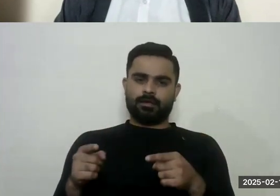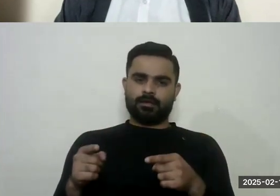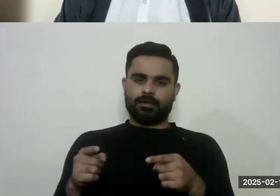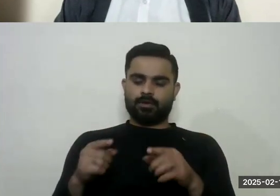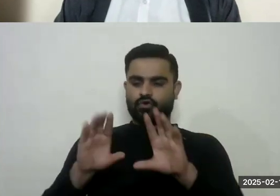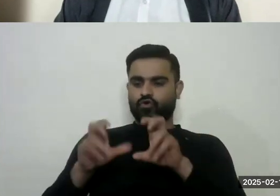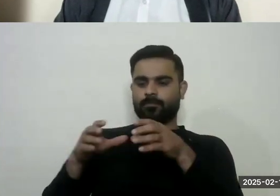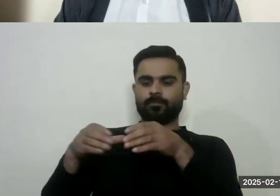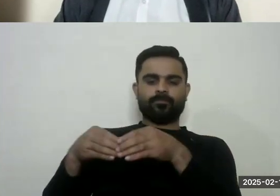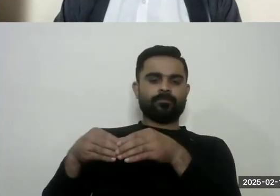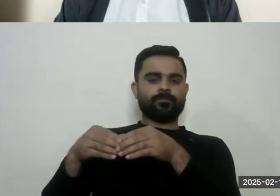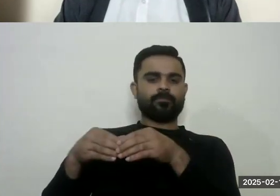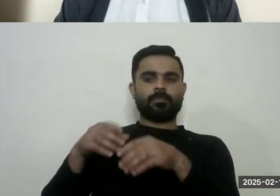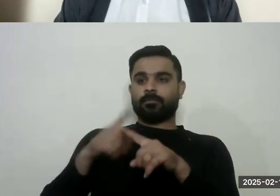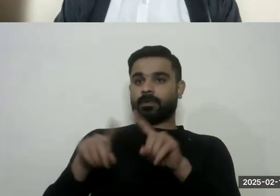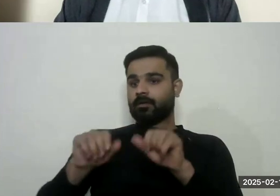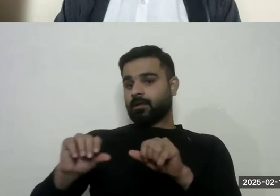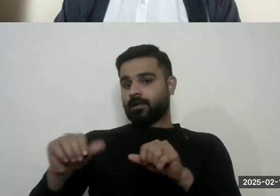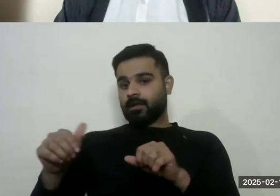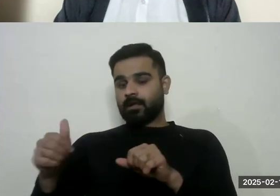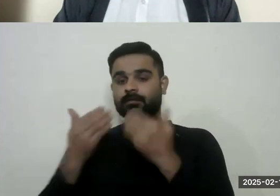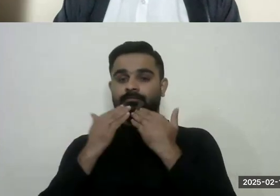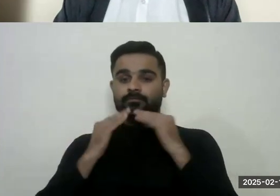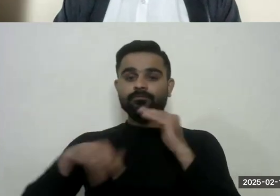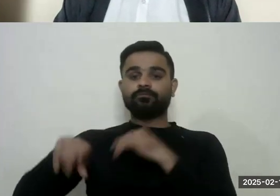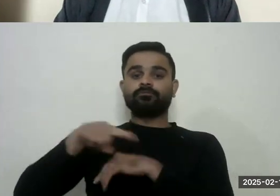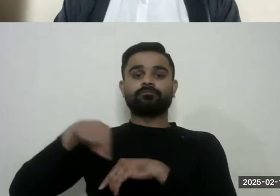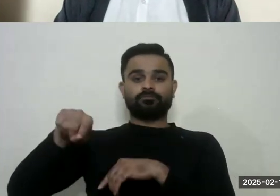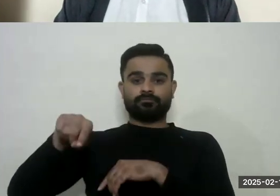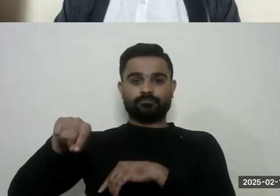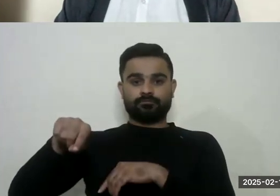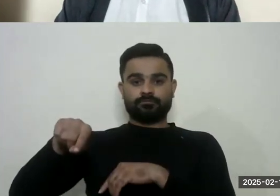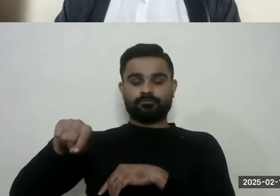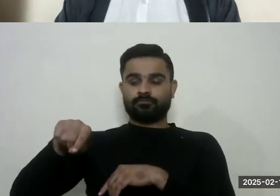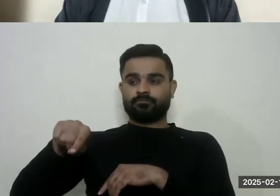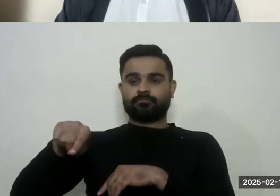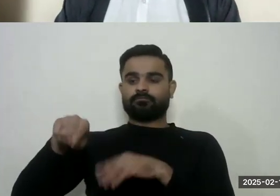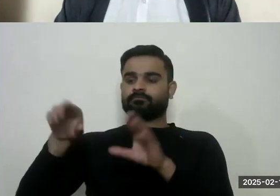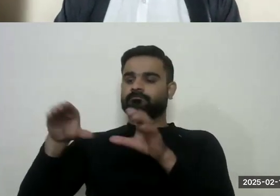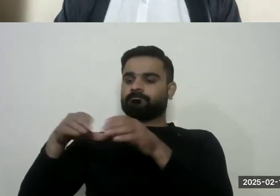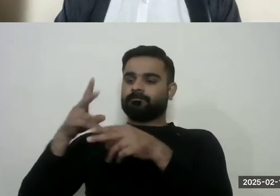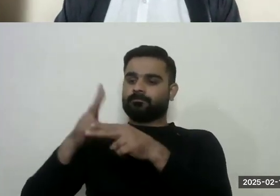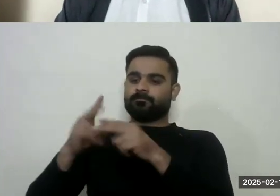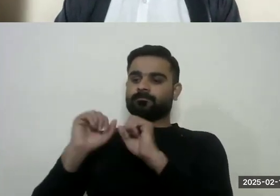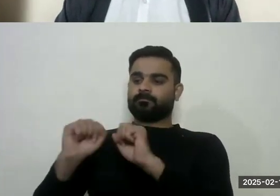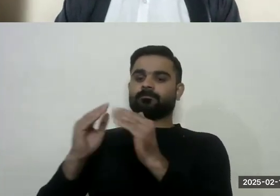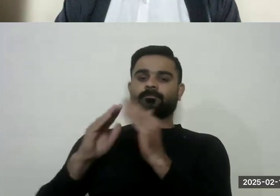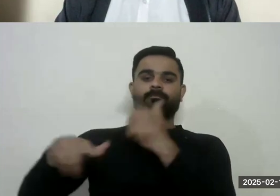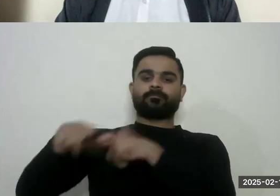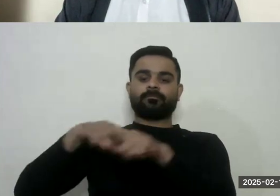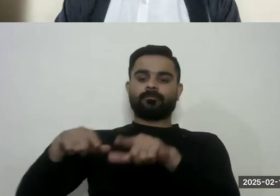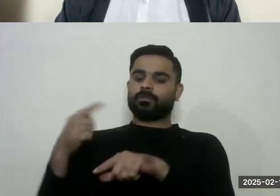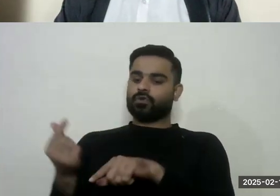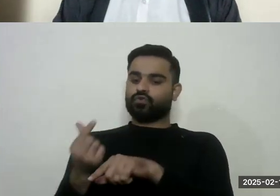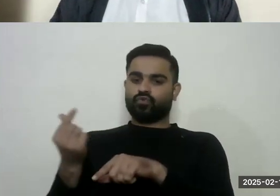section. But otherwise, the students are left to their own languages, to